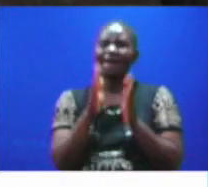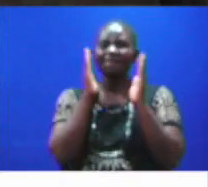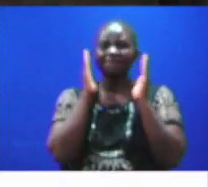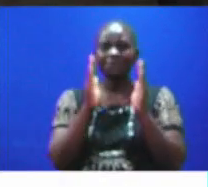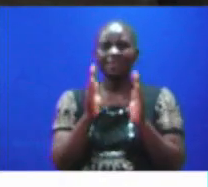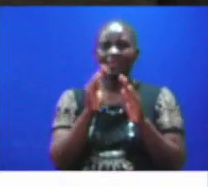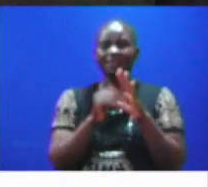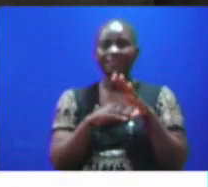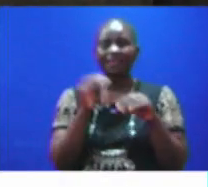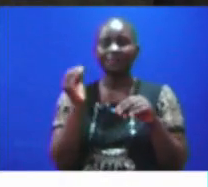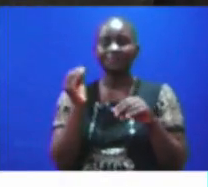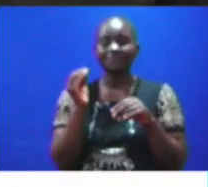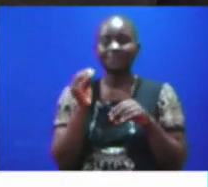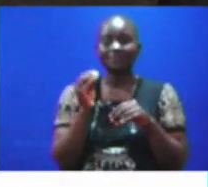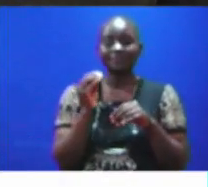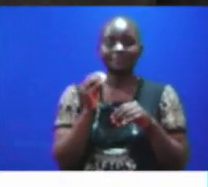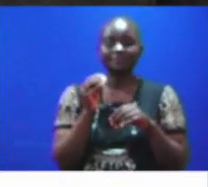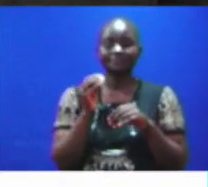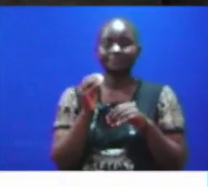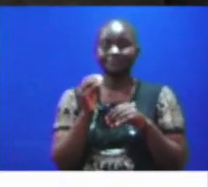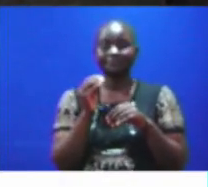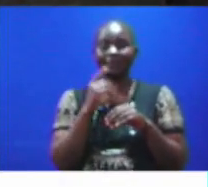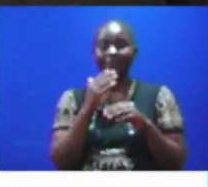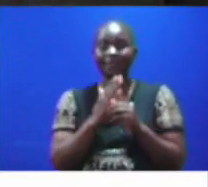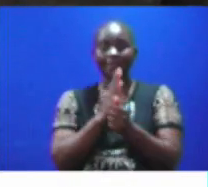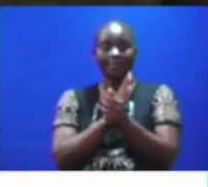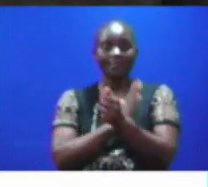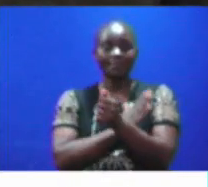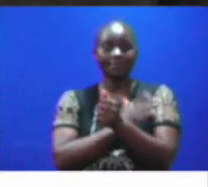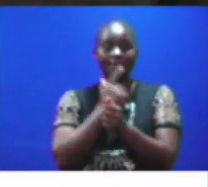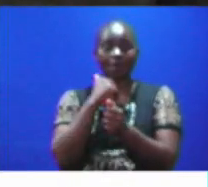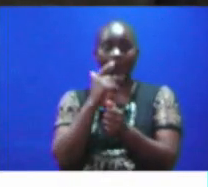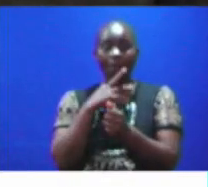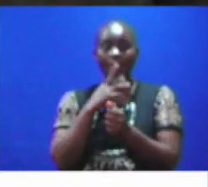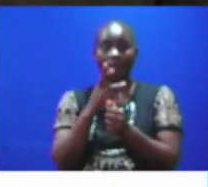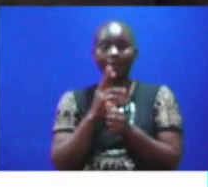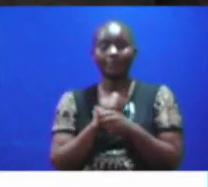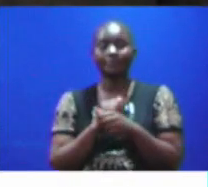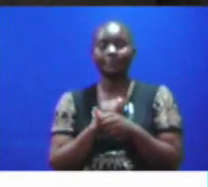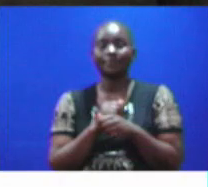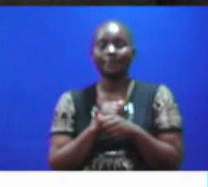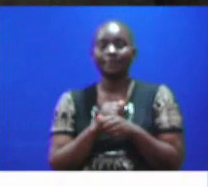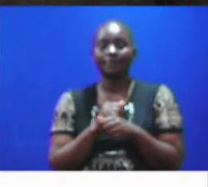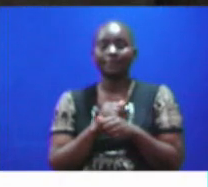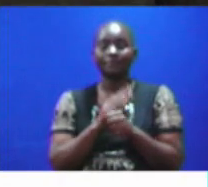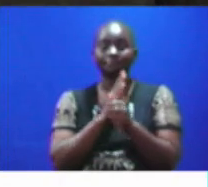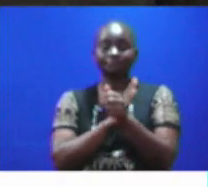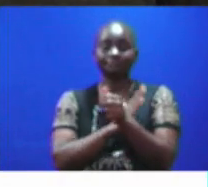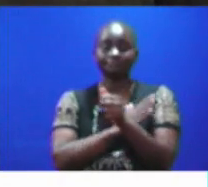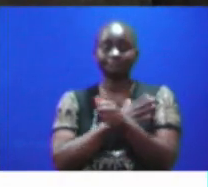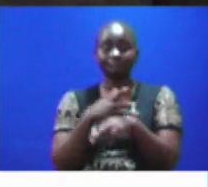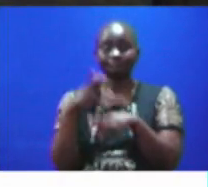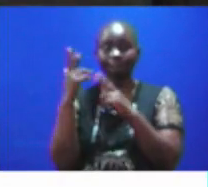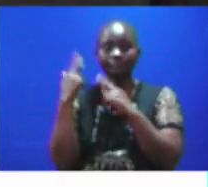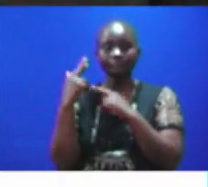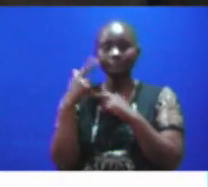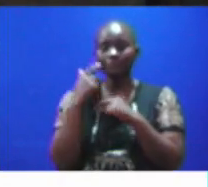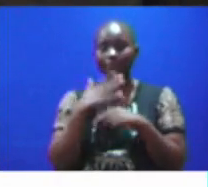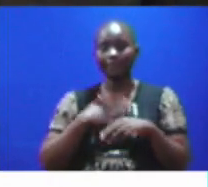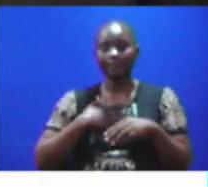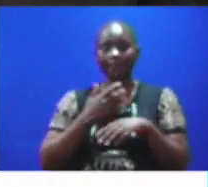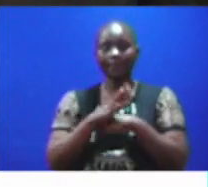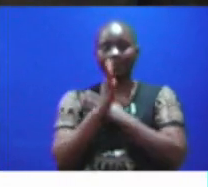isiko. Uosukia wali mubaria. Ibi roga ake. Wali mubaro manyata basani vana tuwena